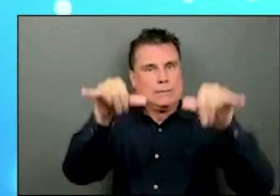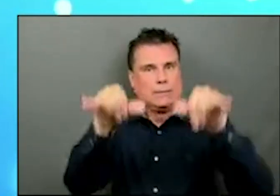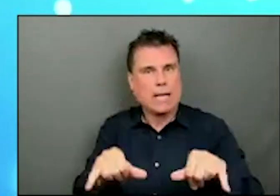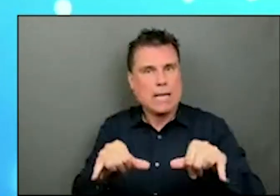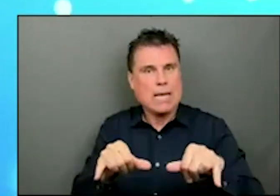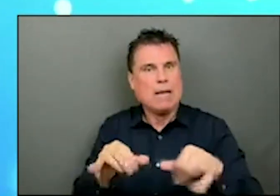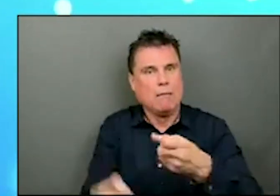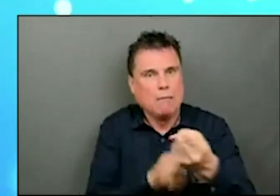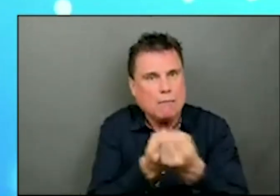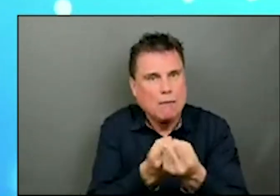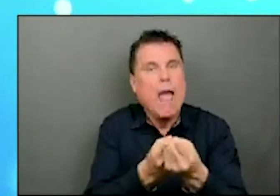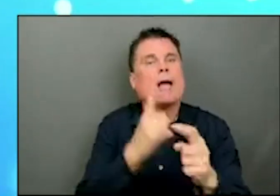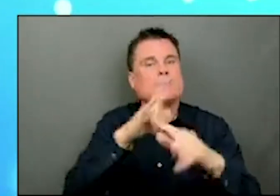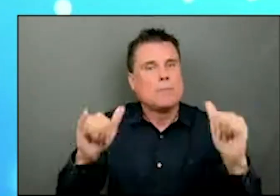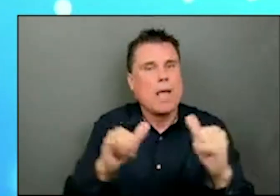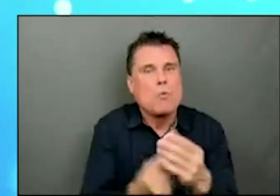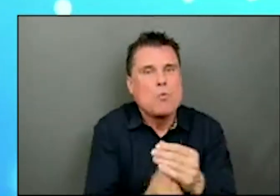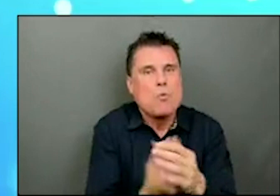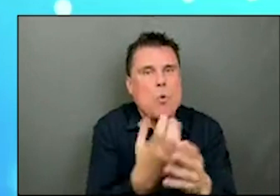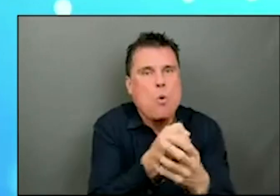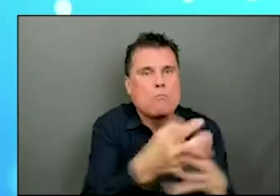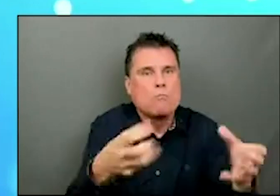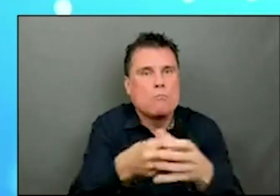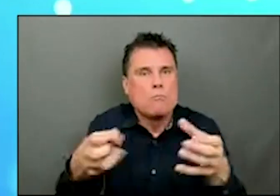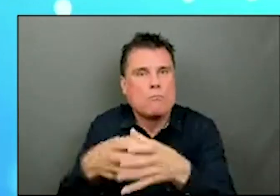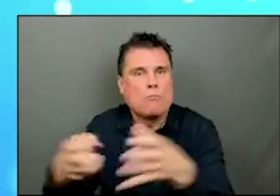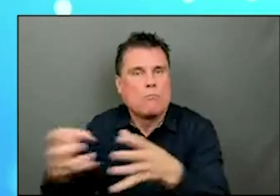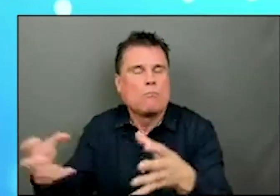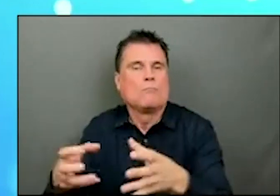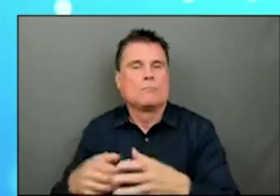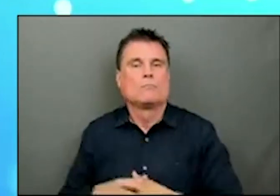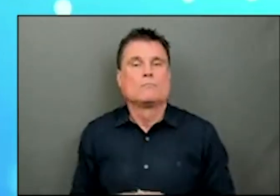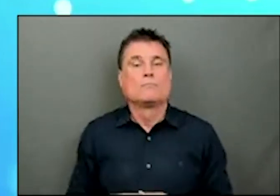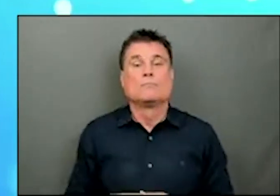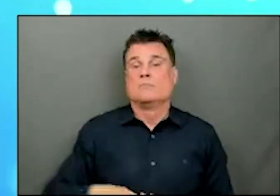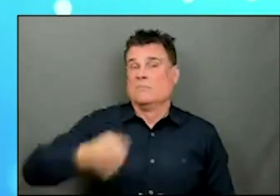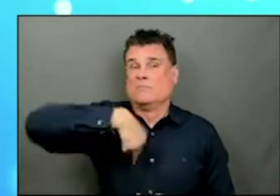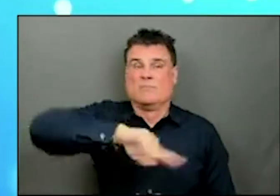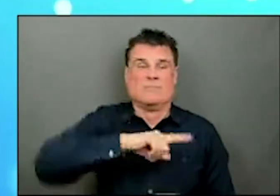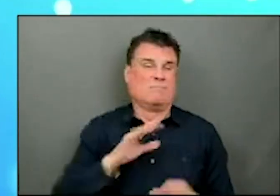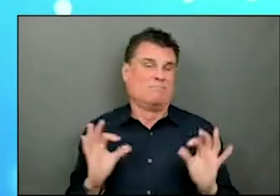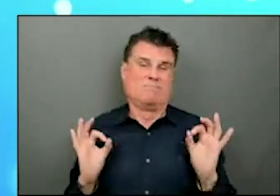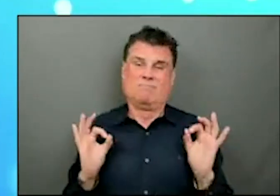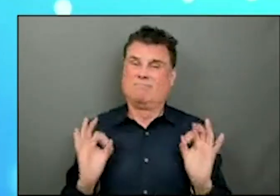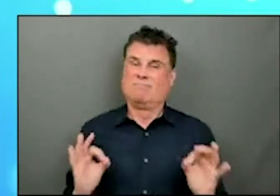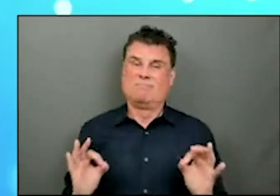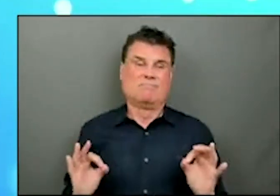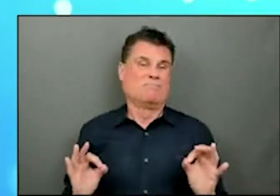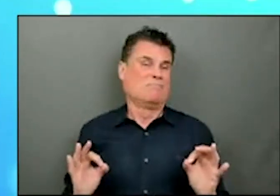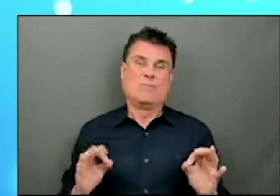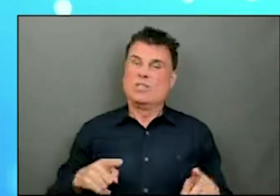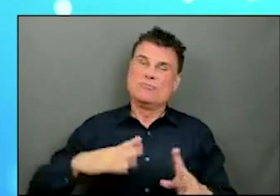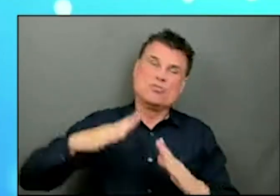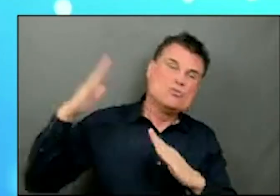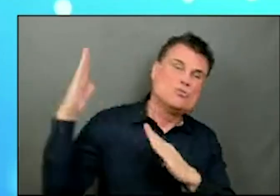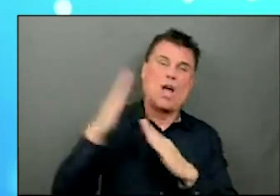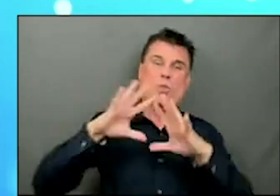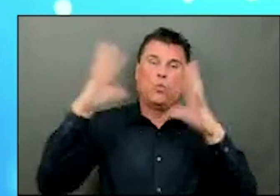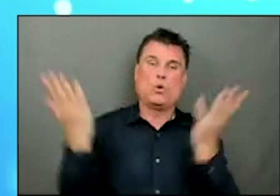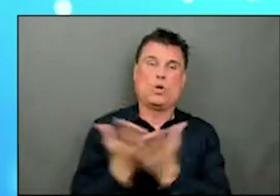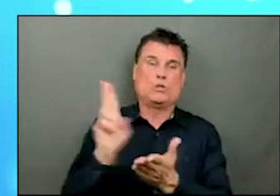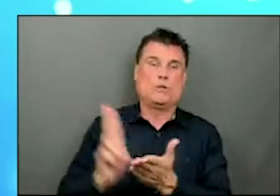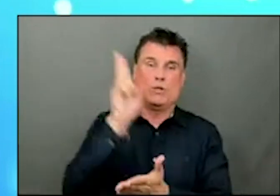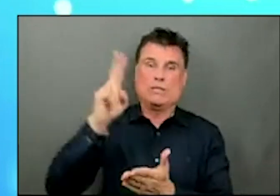are endemic and those that we still have to work on. We have world-class universities, technology schools, and design post-secondary